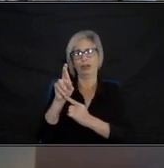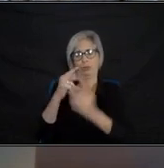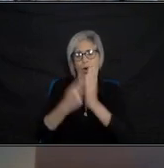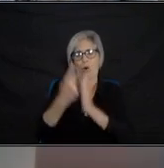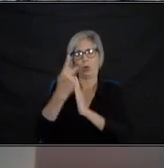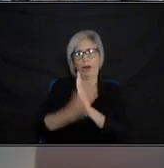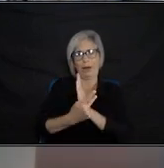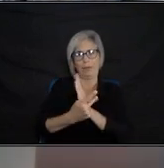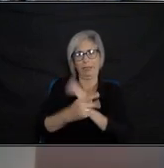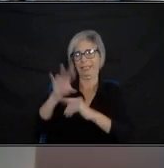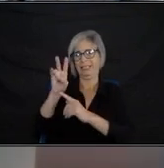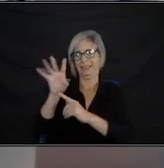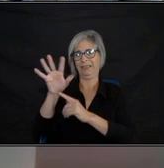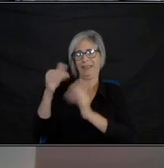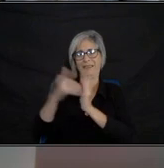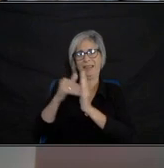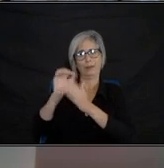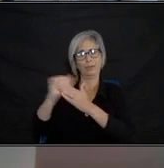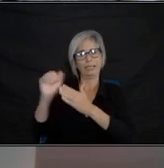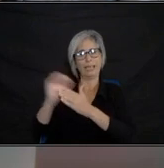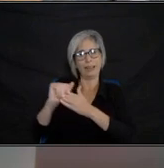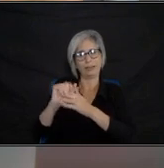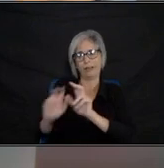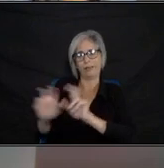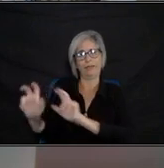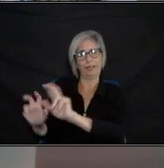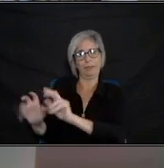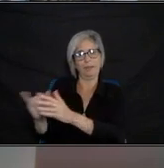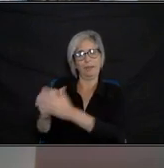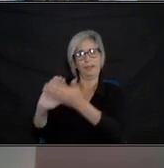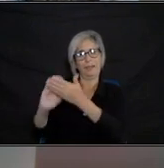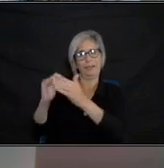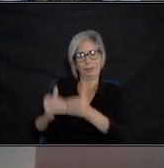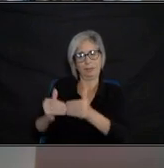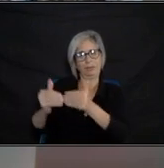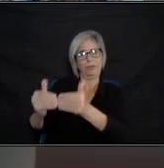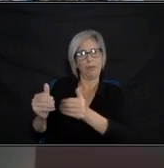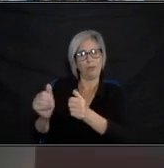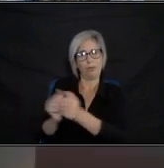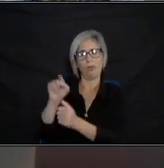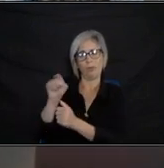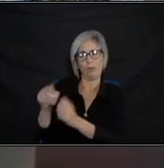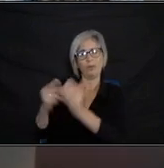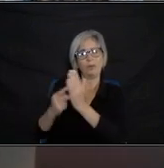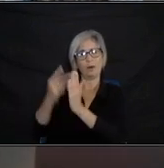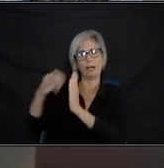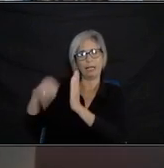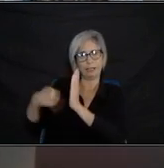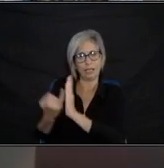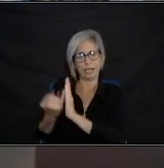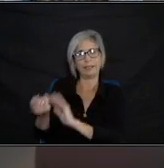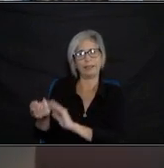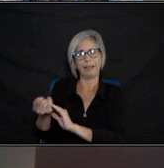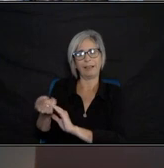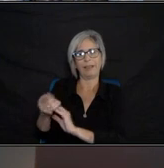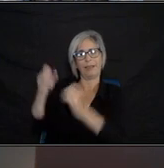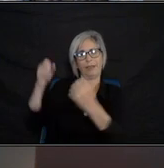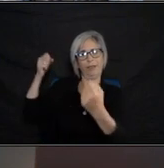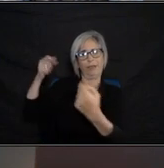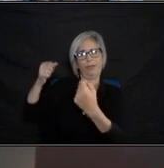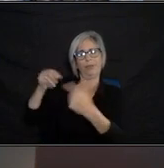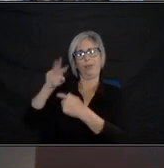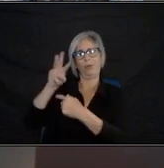the $75,000 investment that the city is moving forward with the Wi-Fi